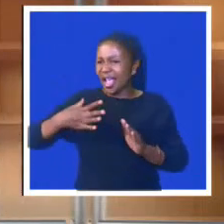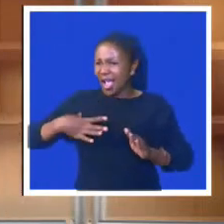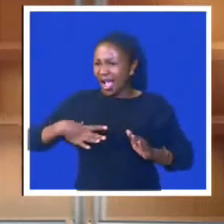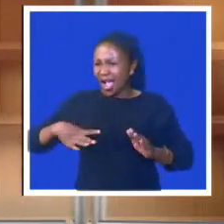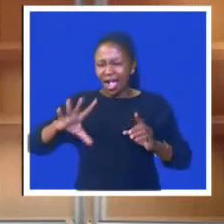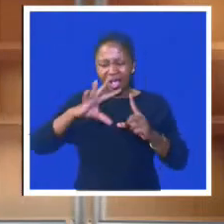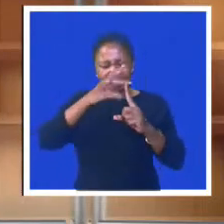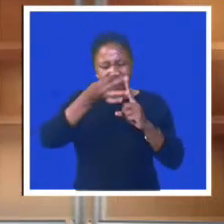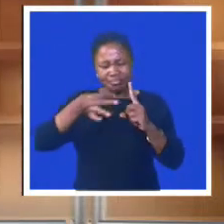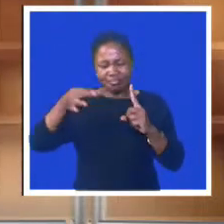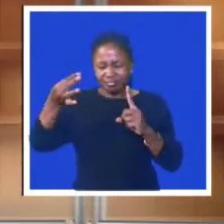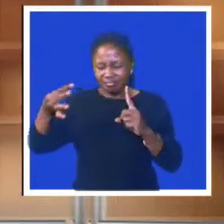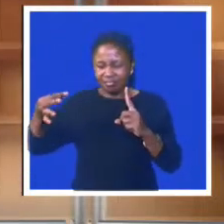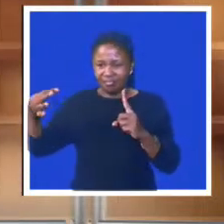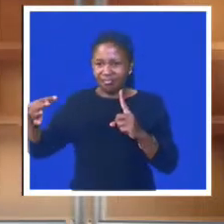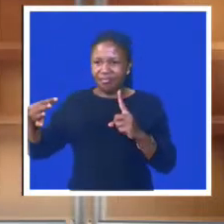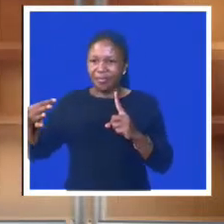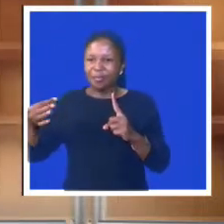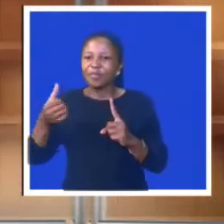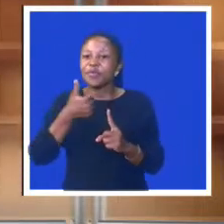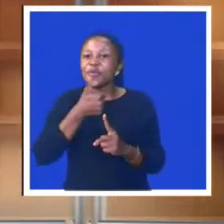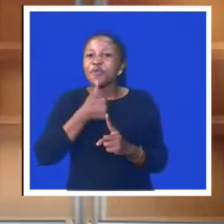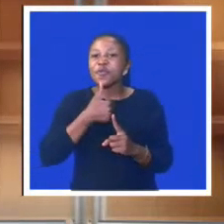you need to use all 5 of them.